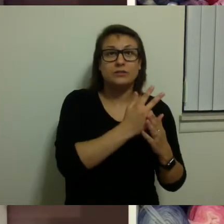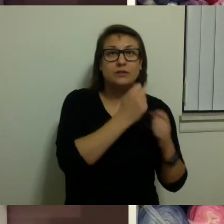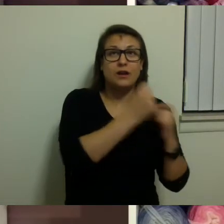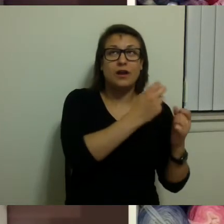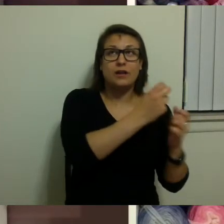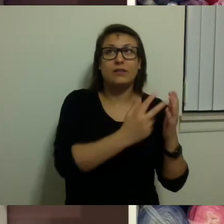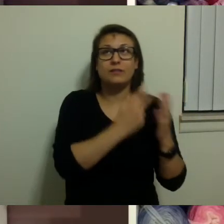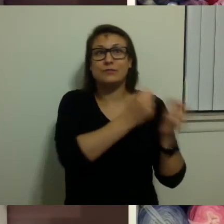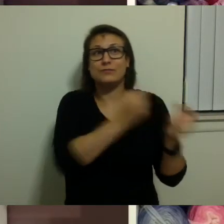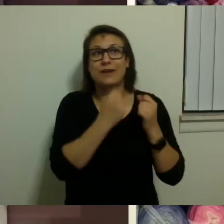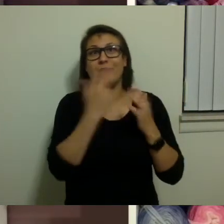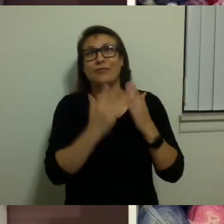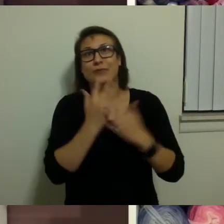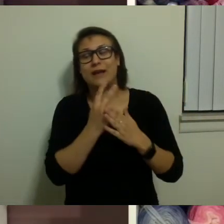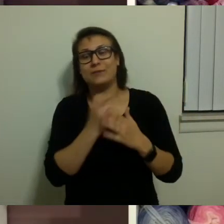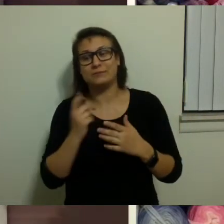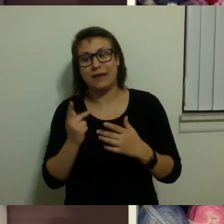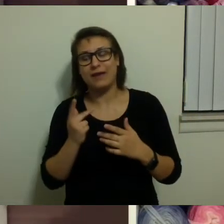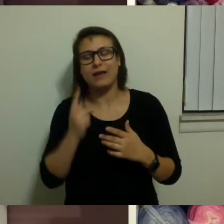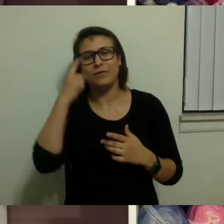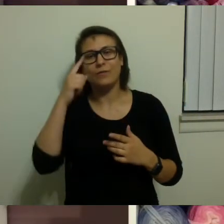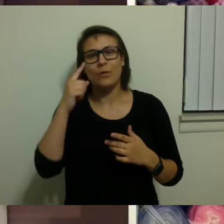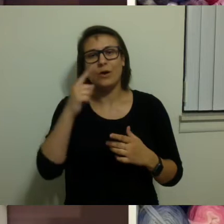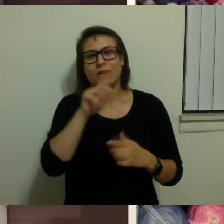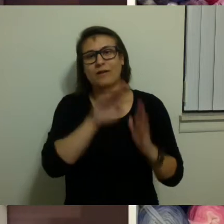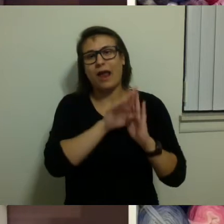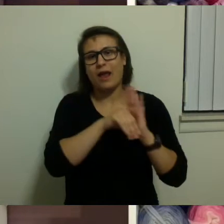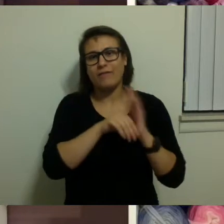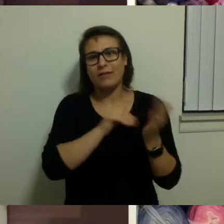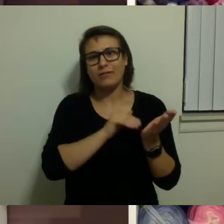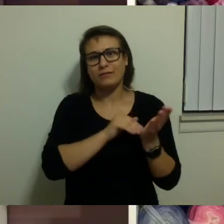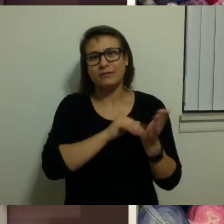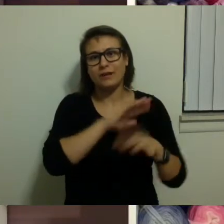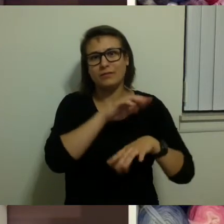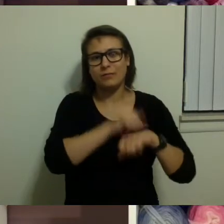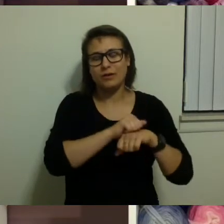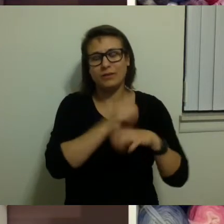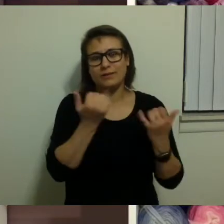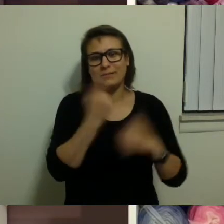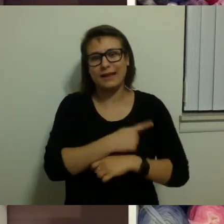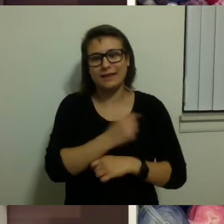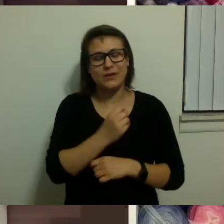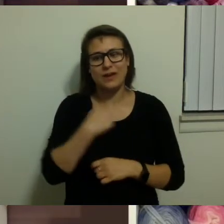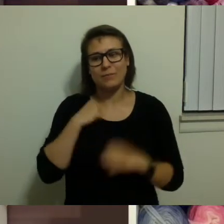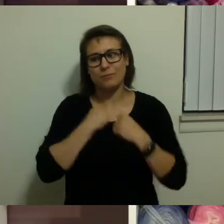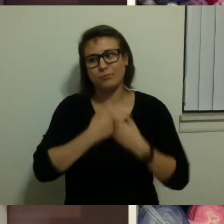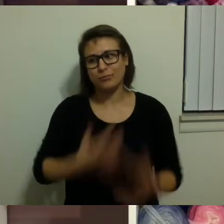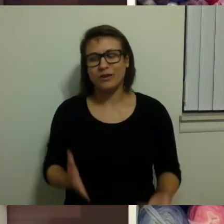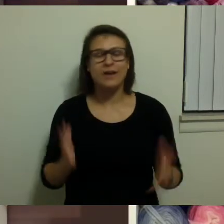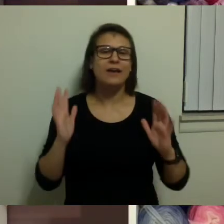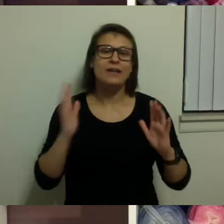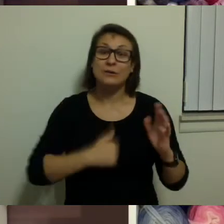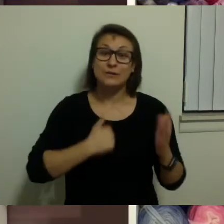3 hours home for a half hour neurology checkup today. So I'm exhausted. So I'm sorry. This